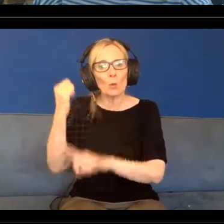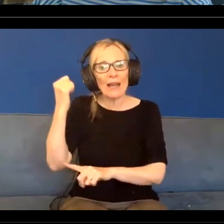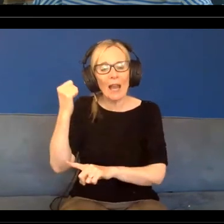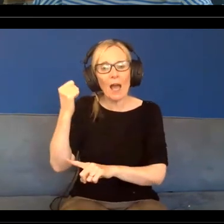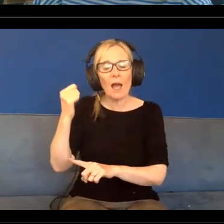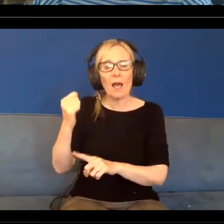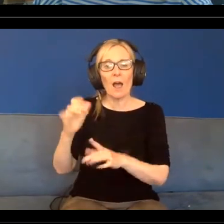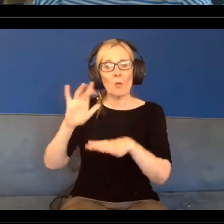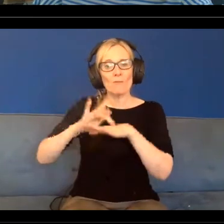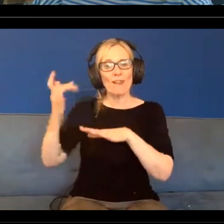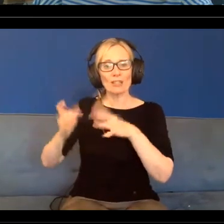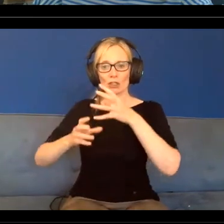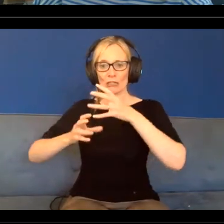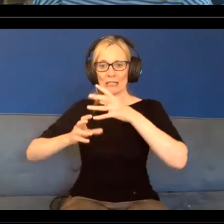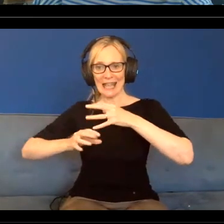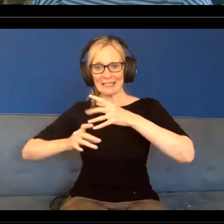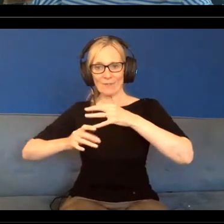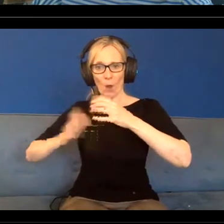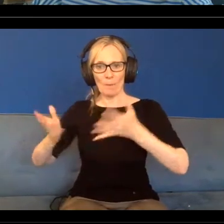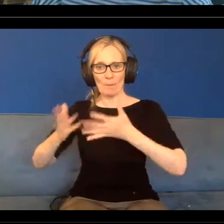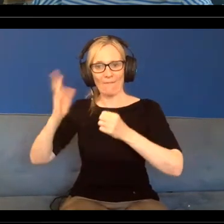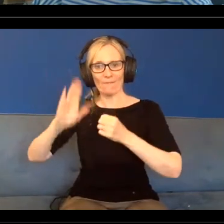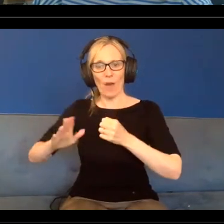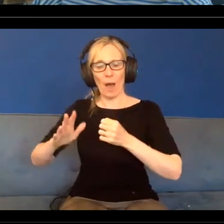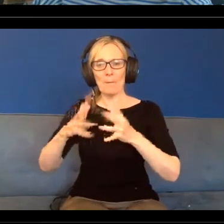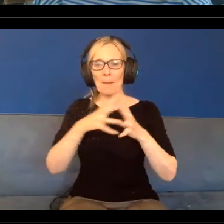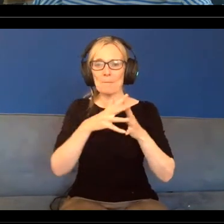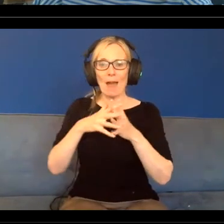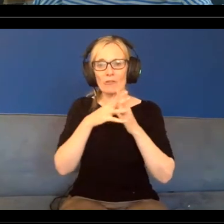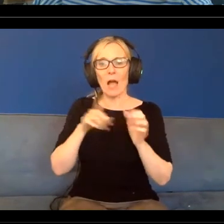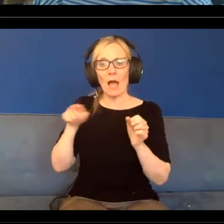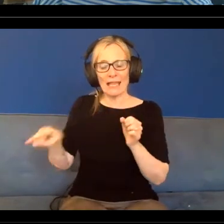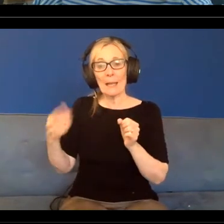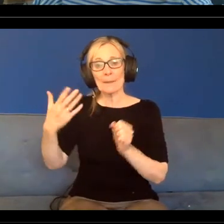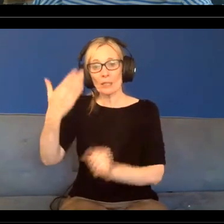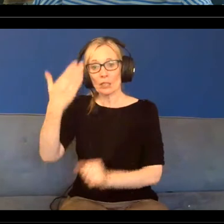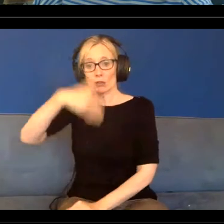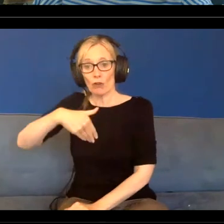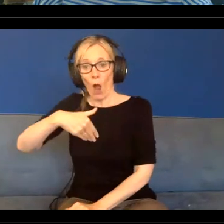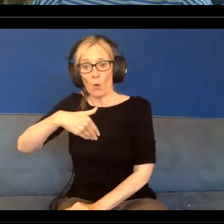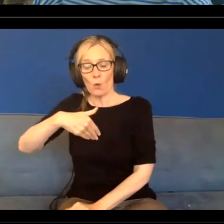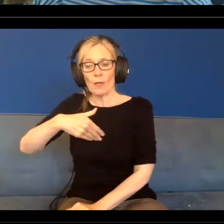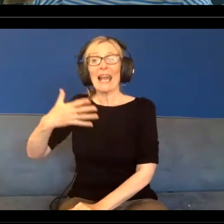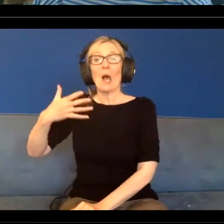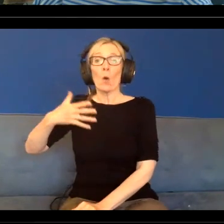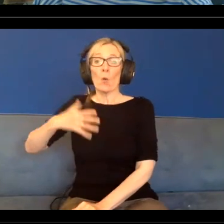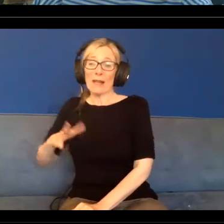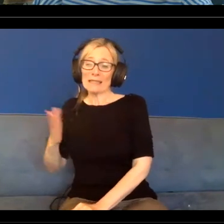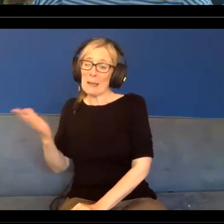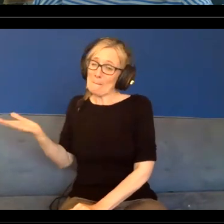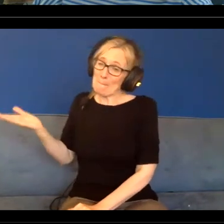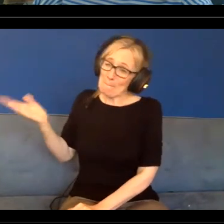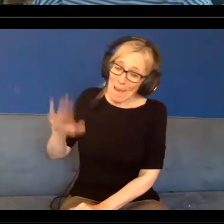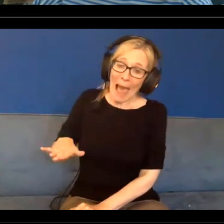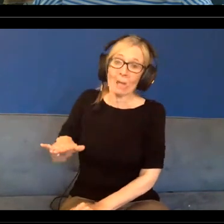had a stroke and worked very hard to get back into that professional life, which he has succeeded in doing despite having quite a